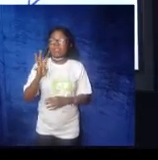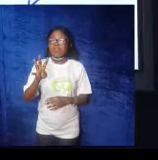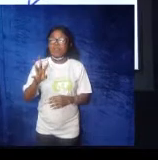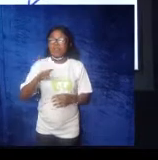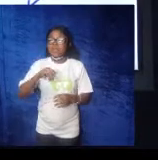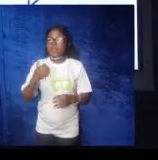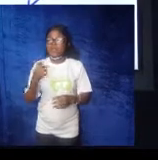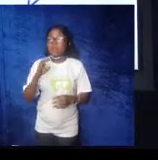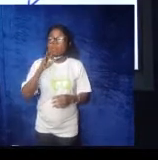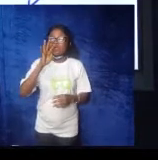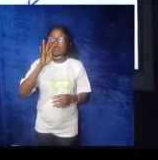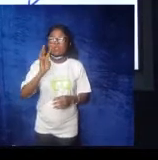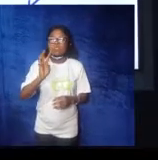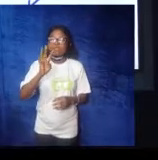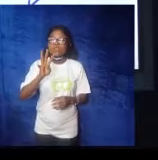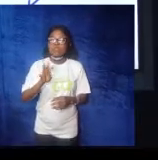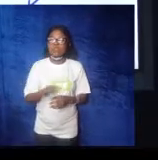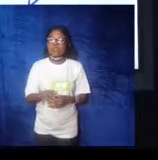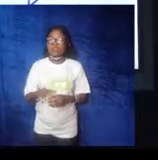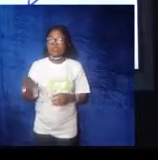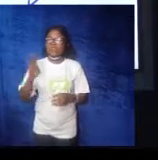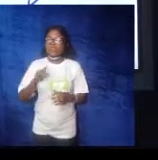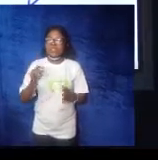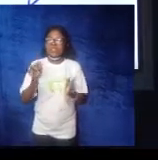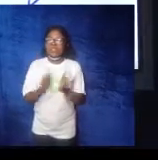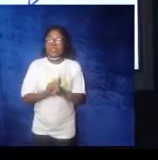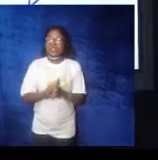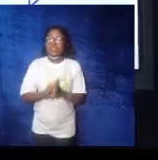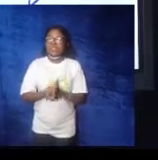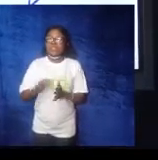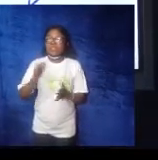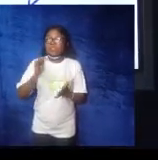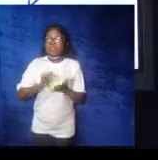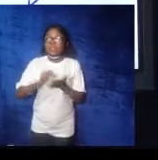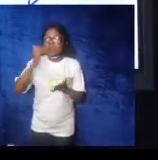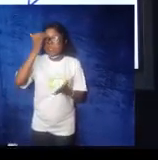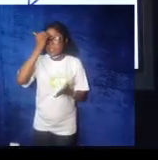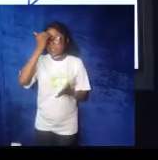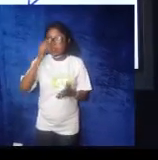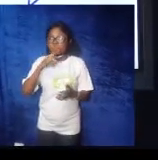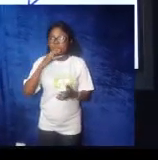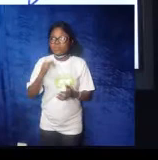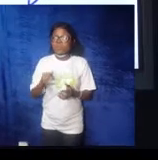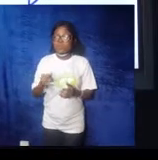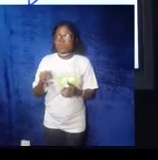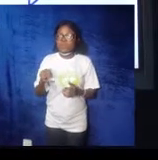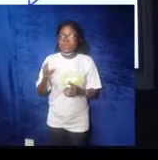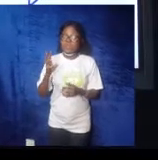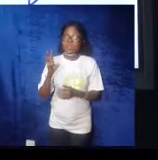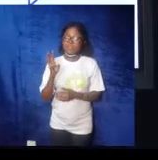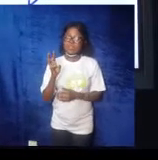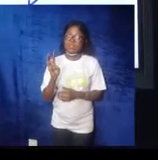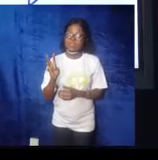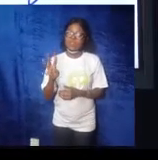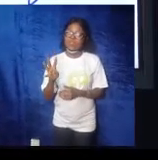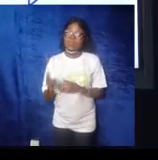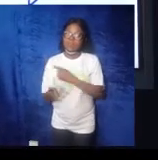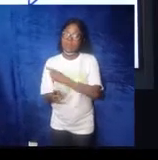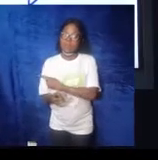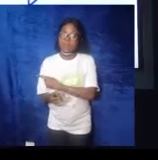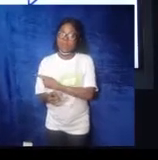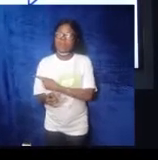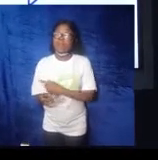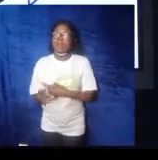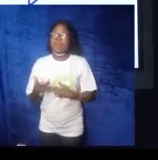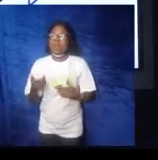So if this is 64, this will be 64. So using that knowledge, can we find B? Let me